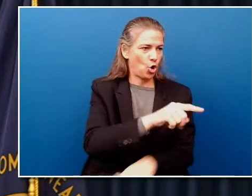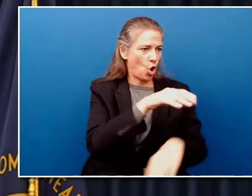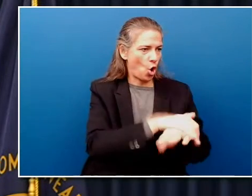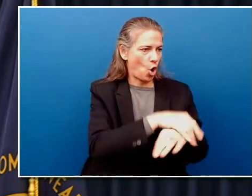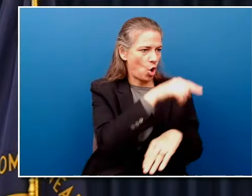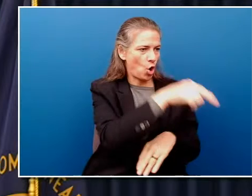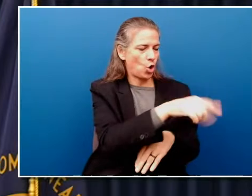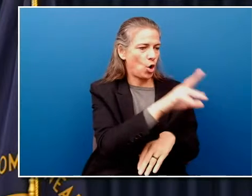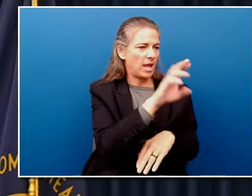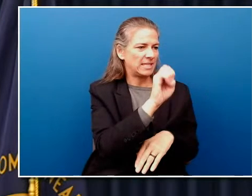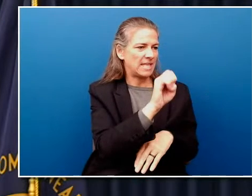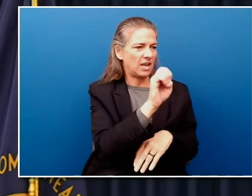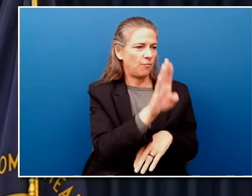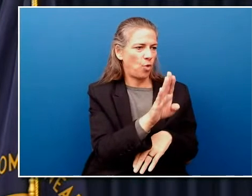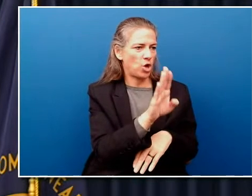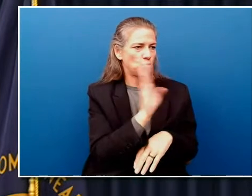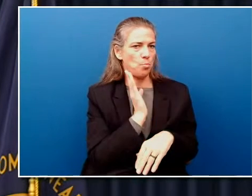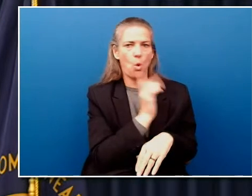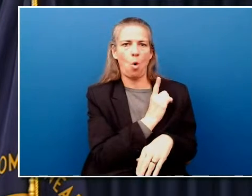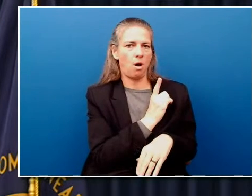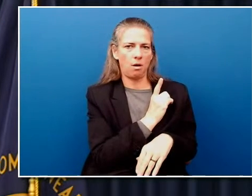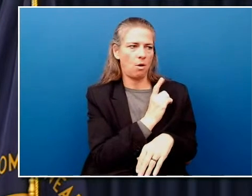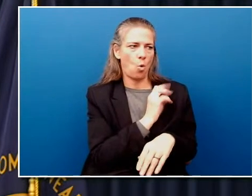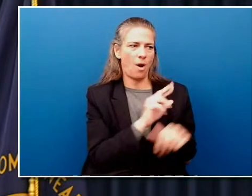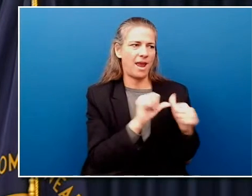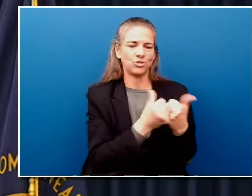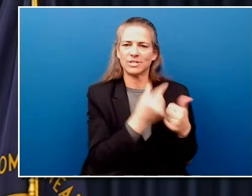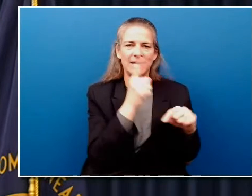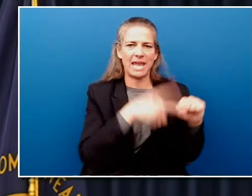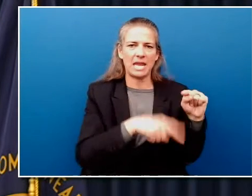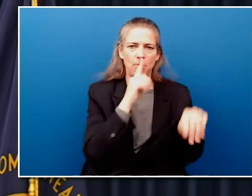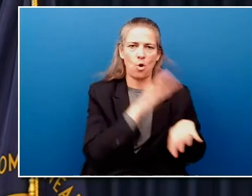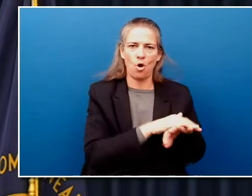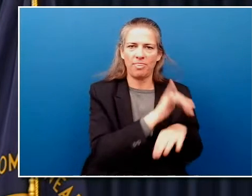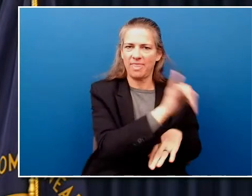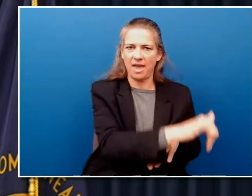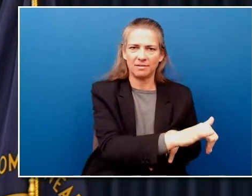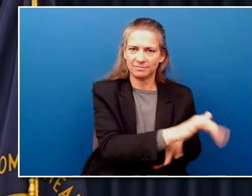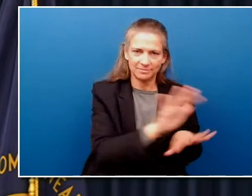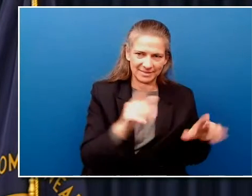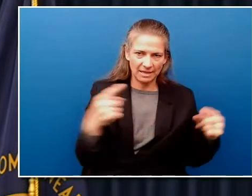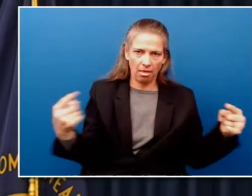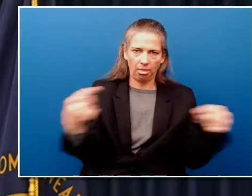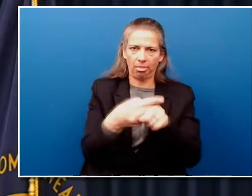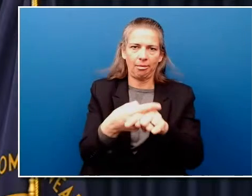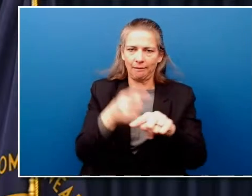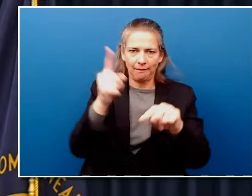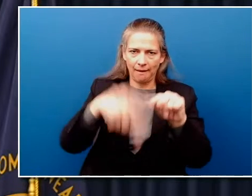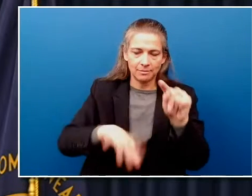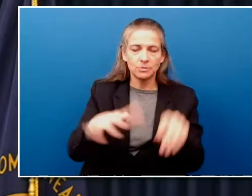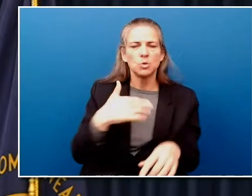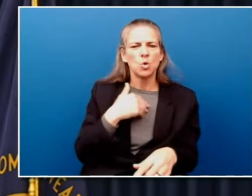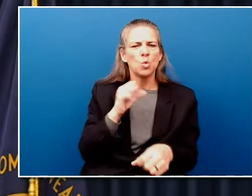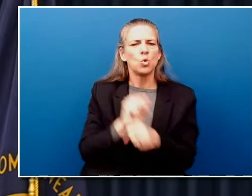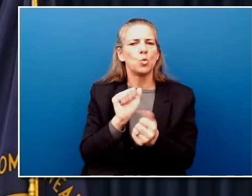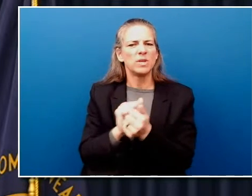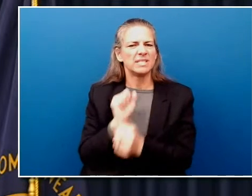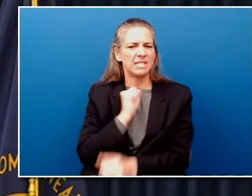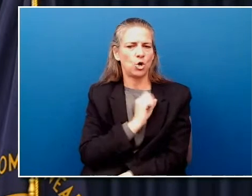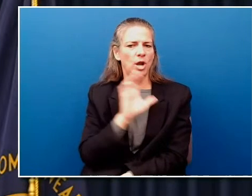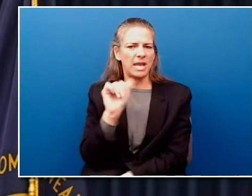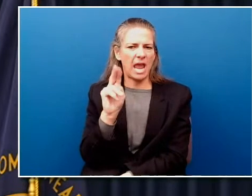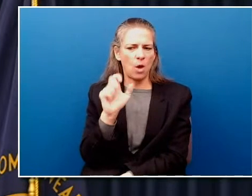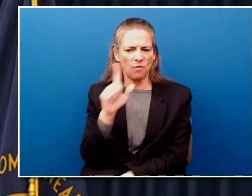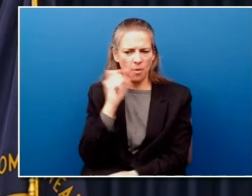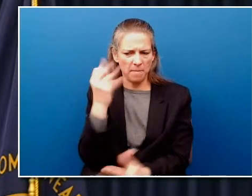branch board or agency. So again, we've worked well with Senator Carroll on a number of things. He pushed really hard to get